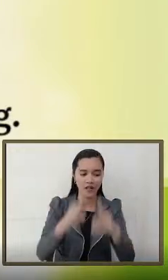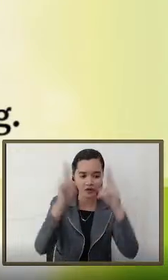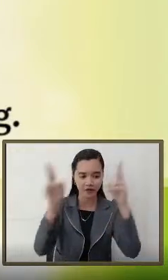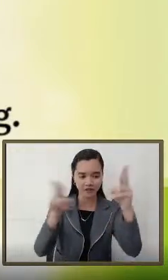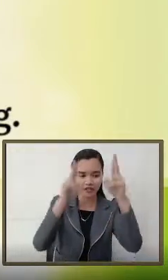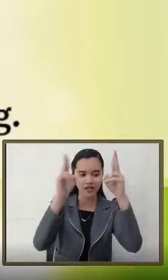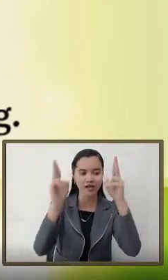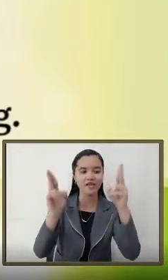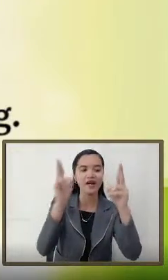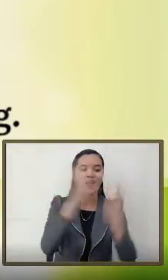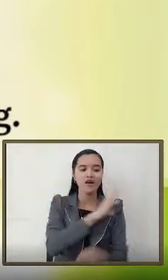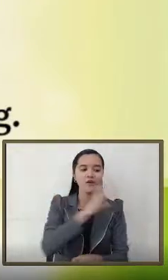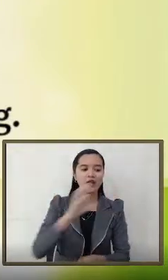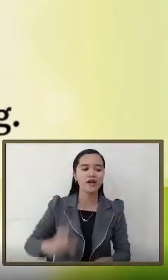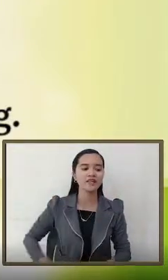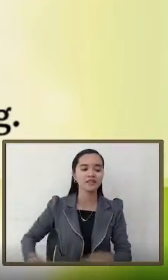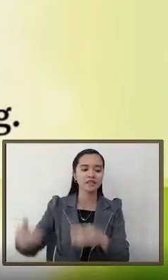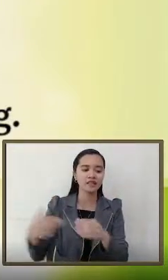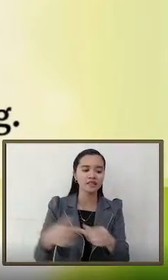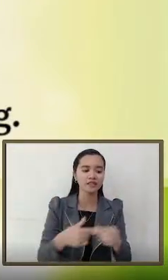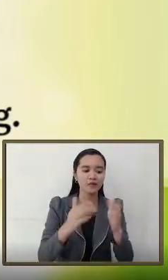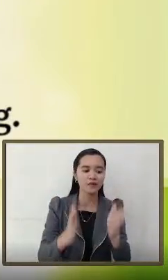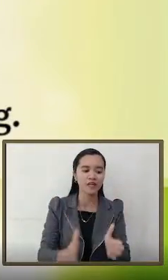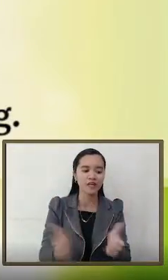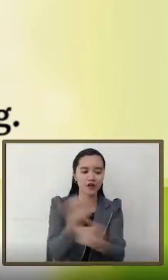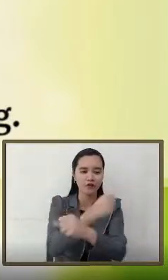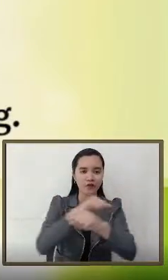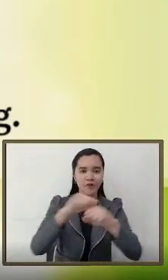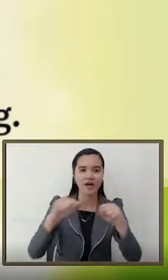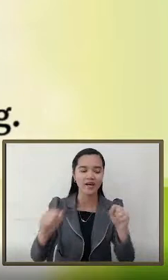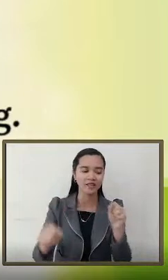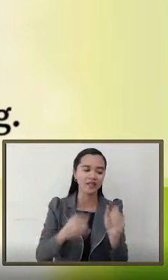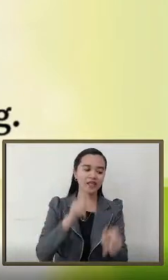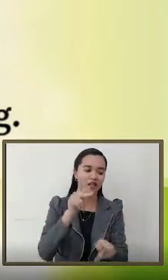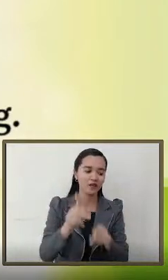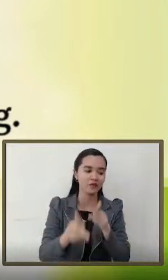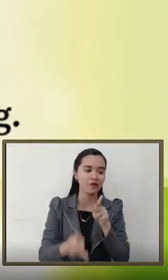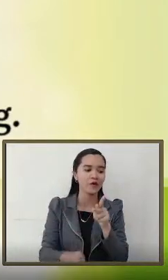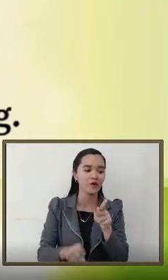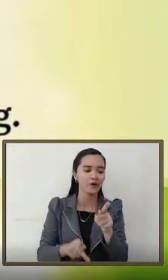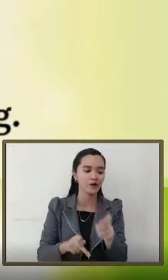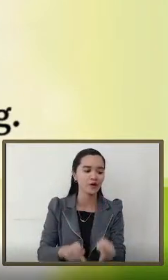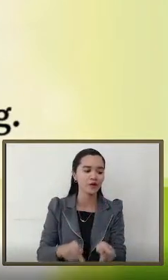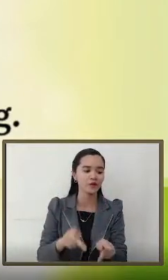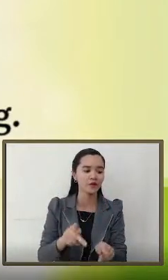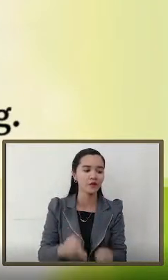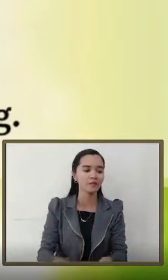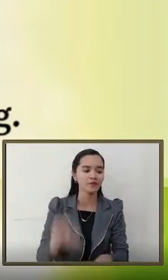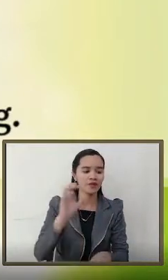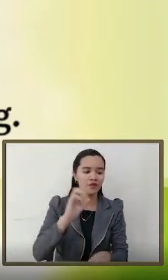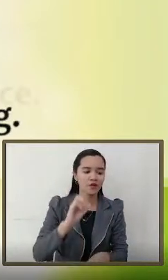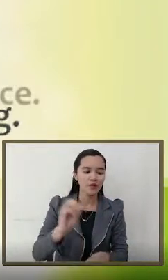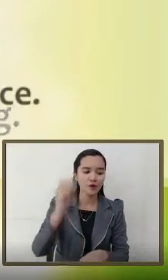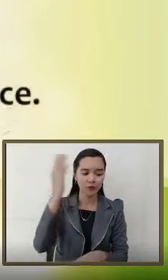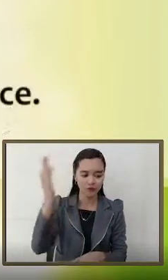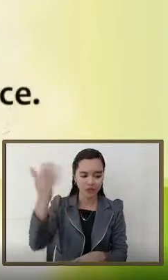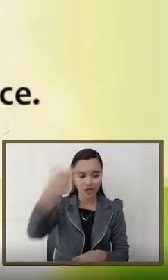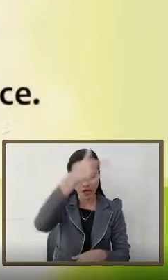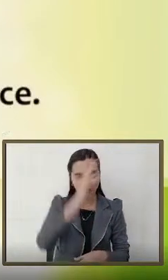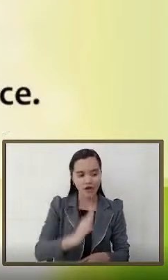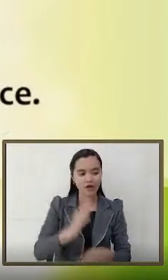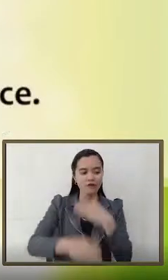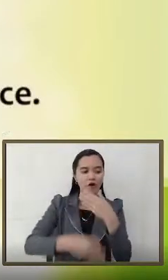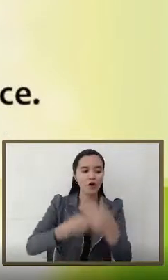shout aloud, Hosanna, Christ is captain of the might. louder on the last stanza. Oh,